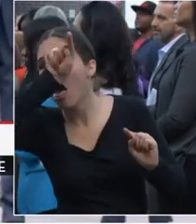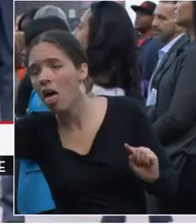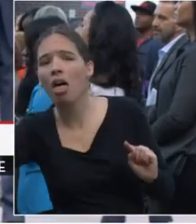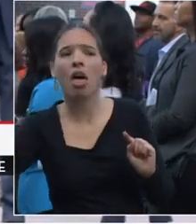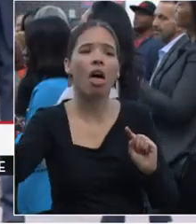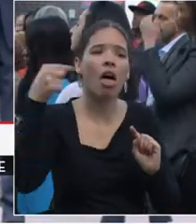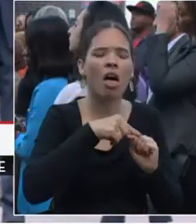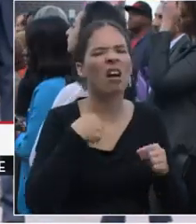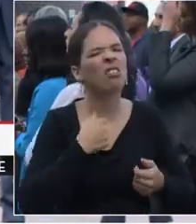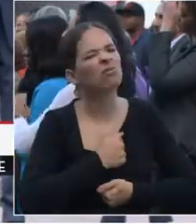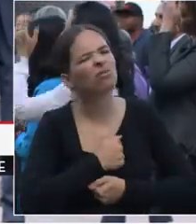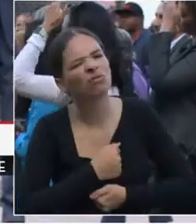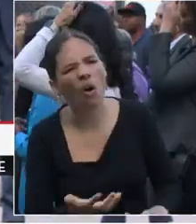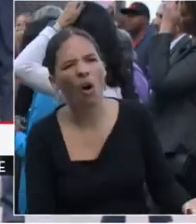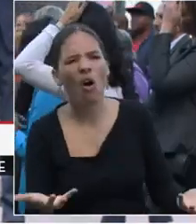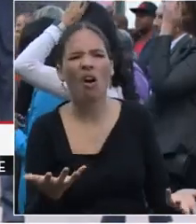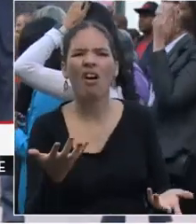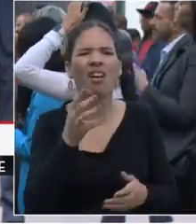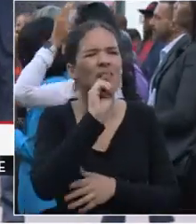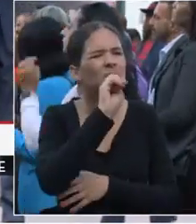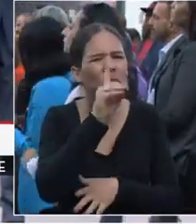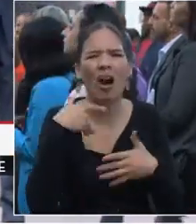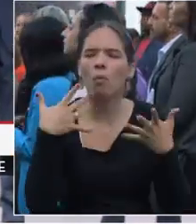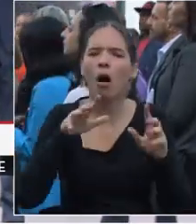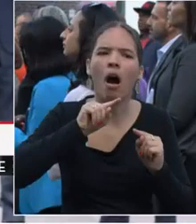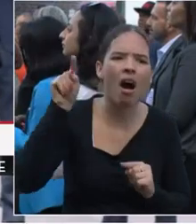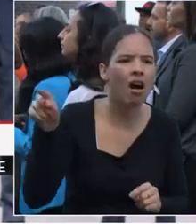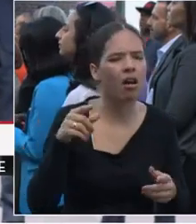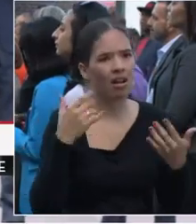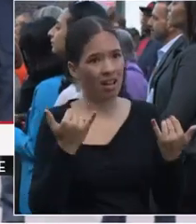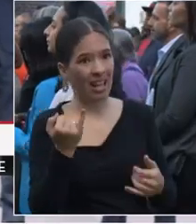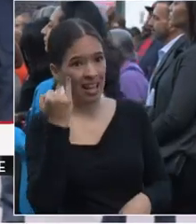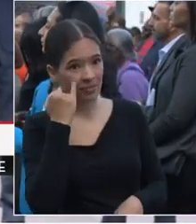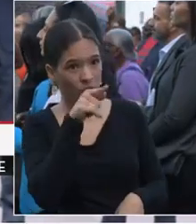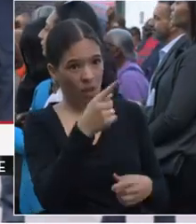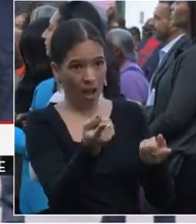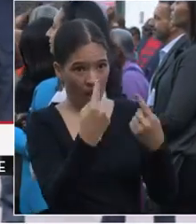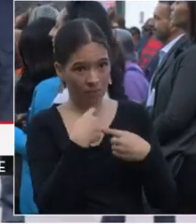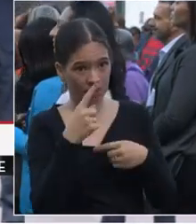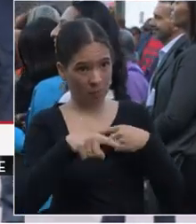to Maryland. So if you want to ask me about a community room,